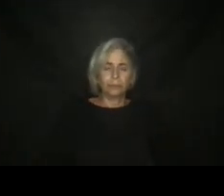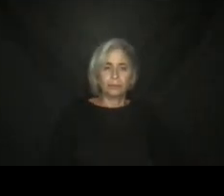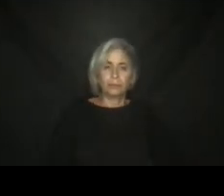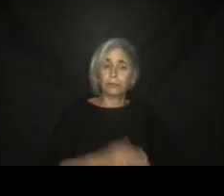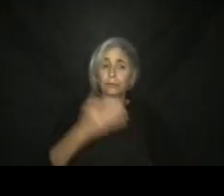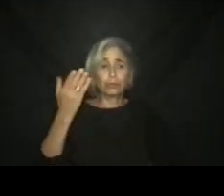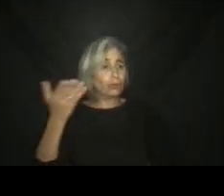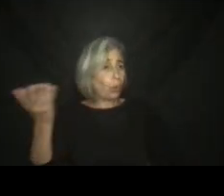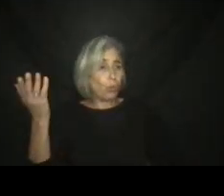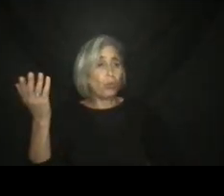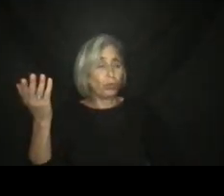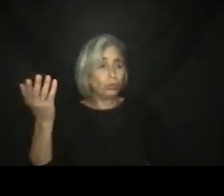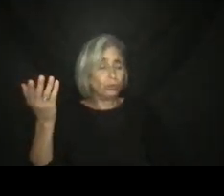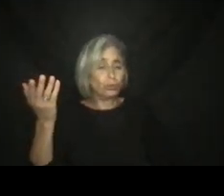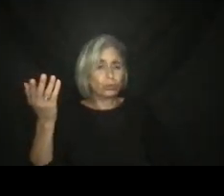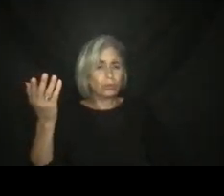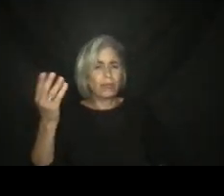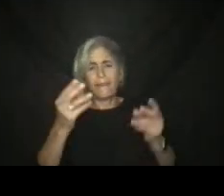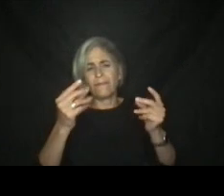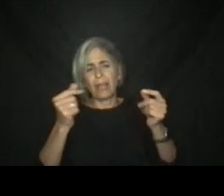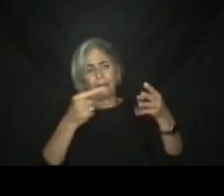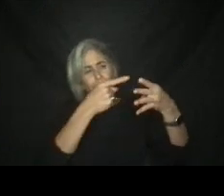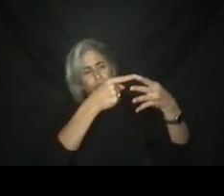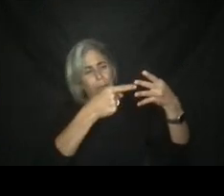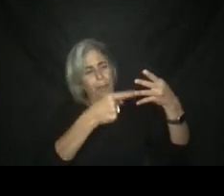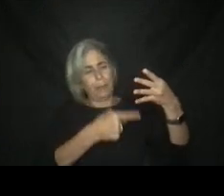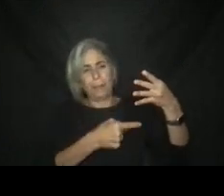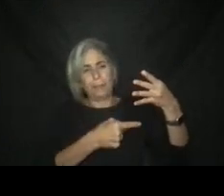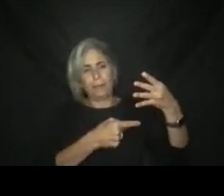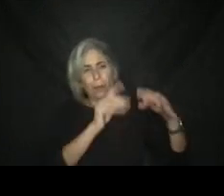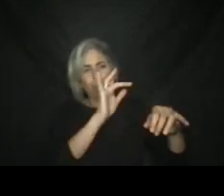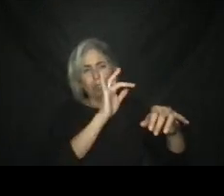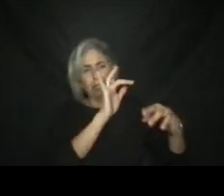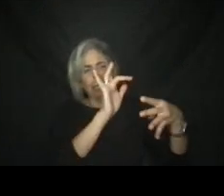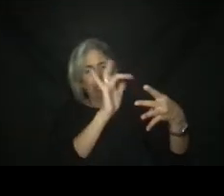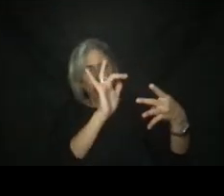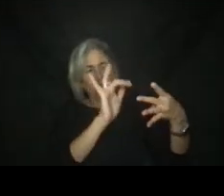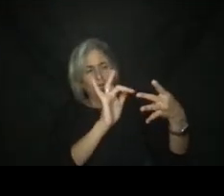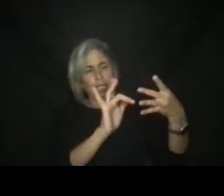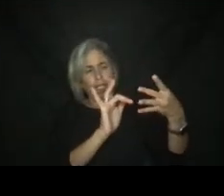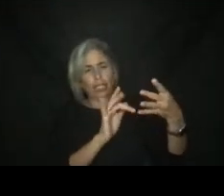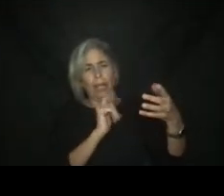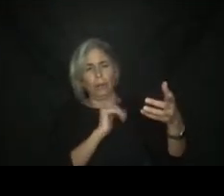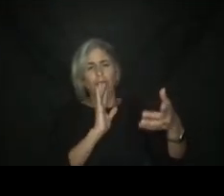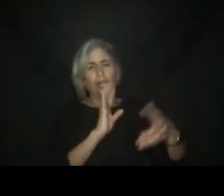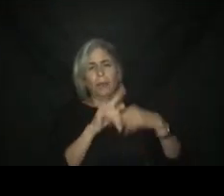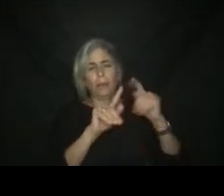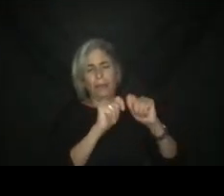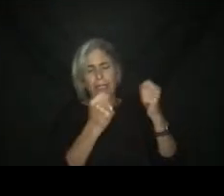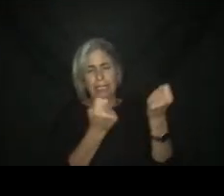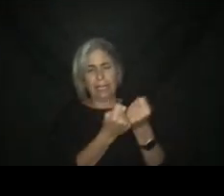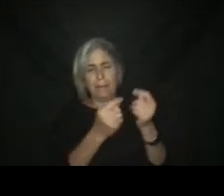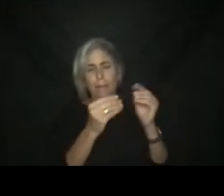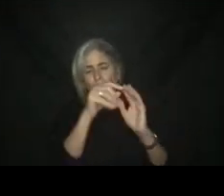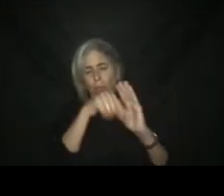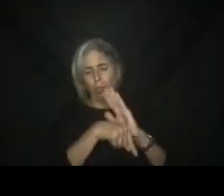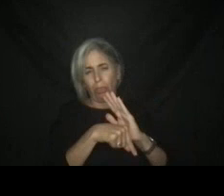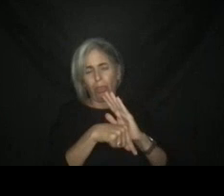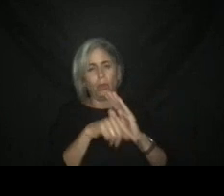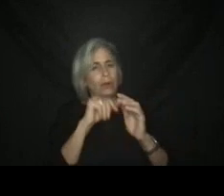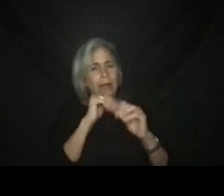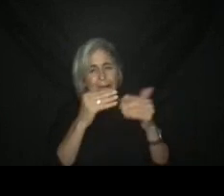So just a quick outline. I'll touch on the redistricting team a little bit more to discuss the members that aren't with us this